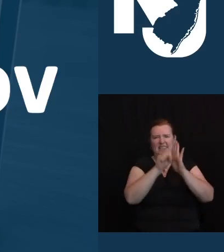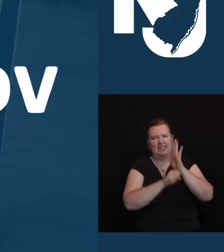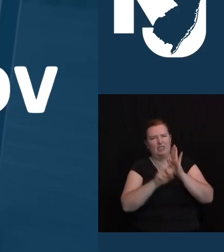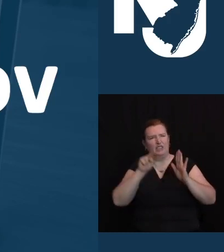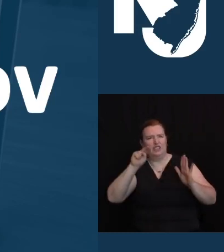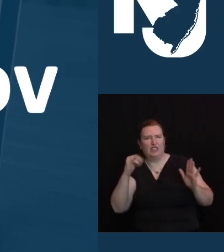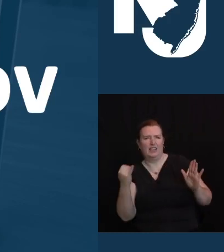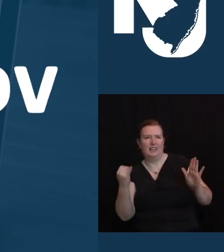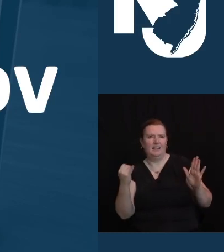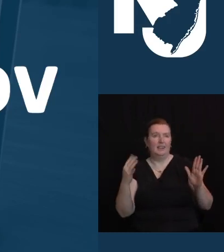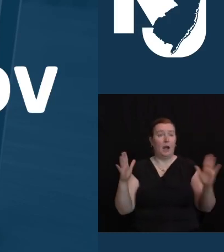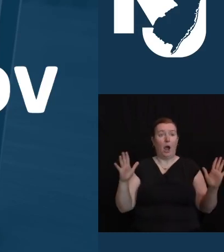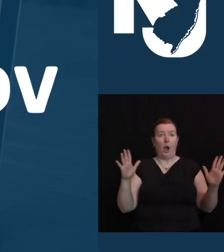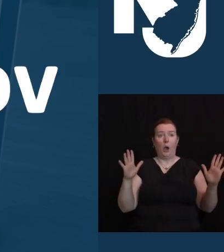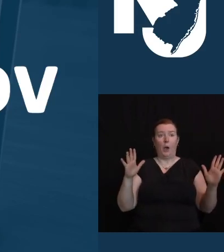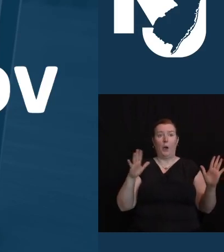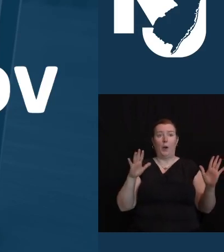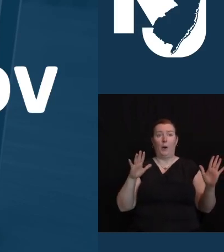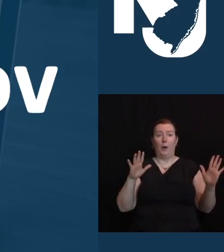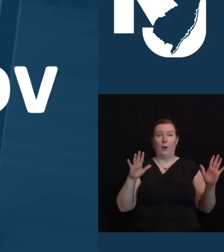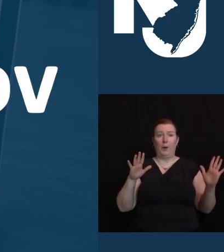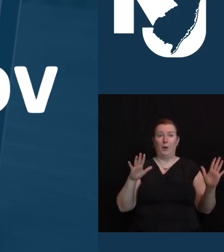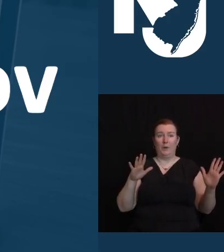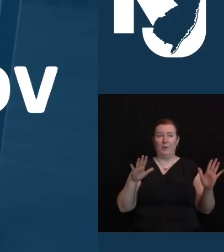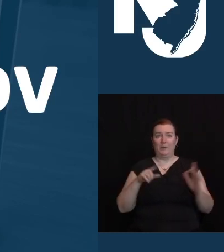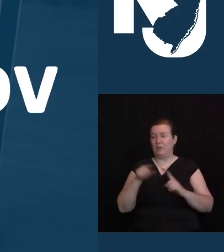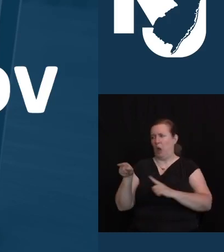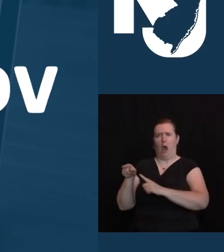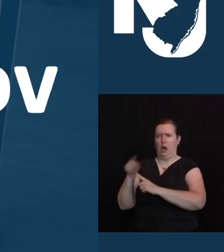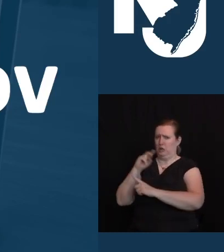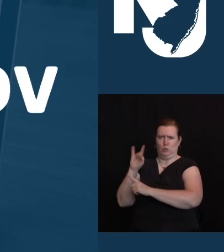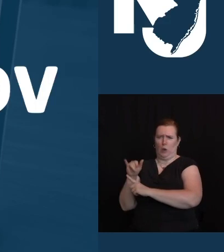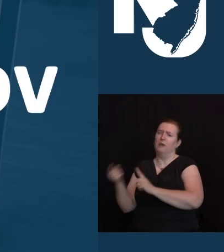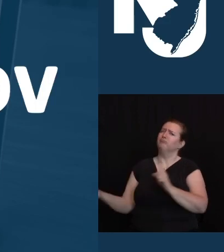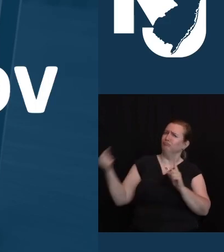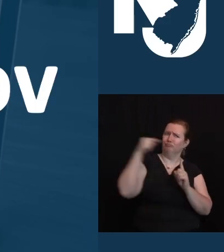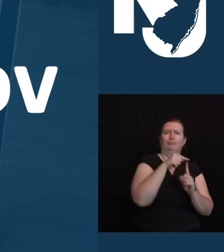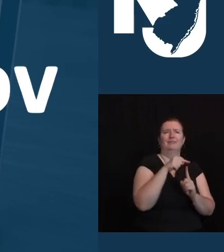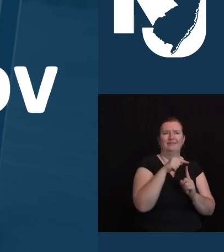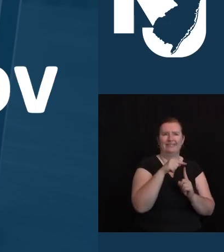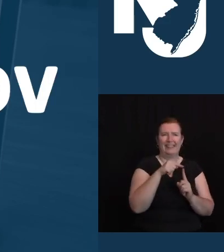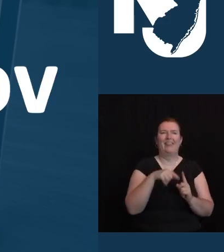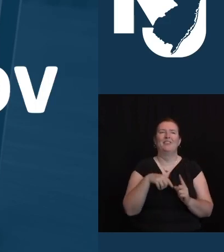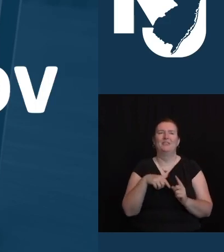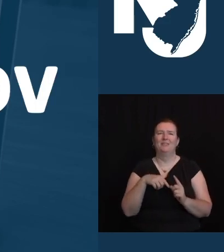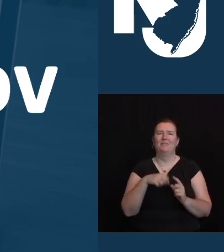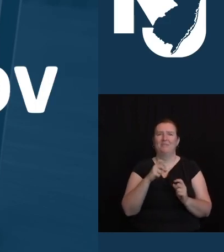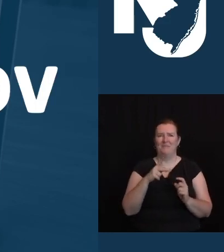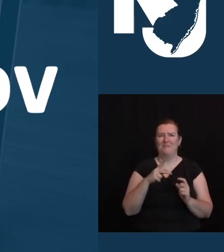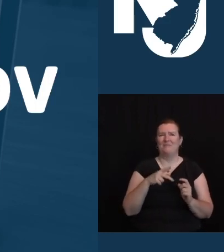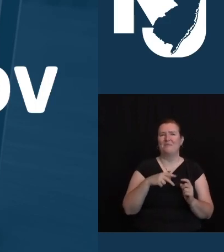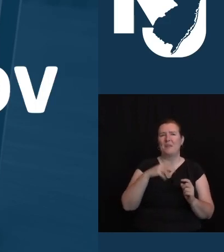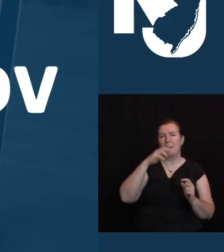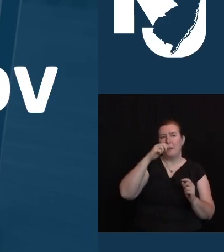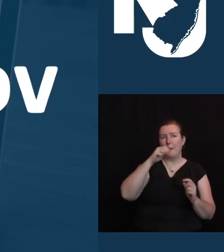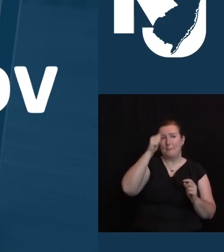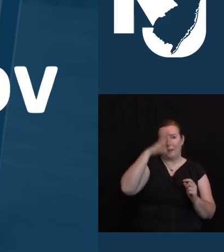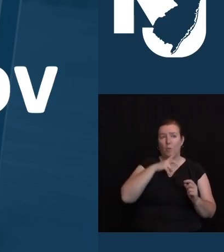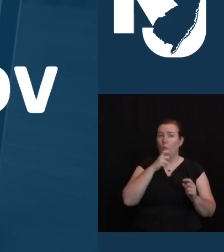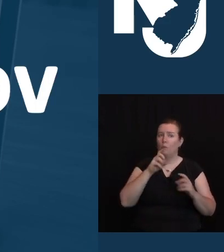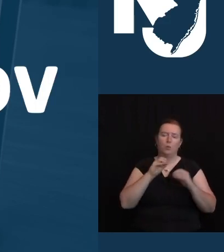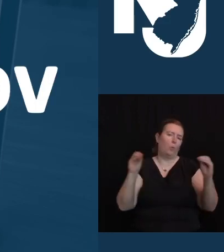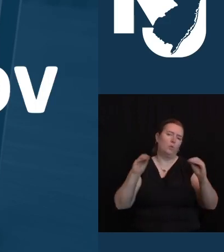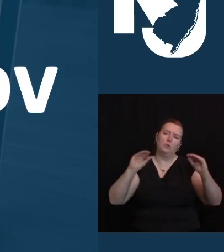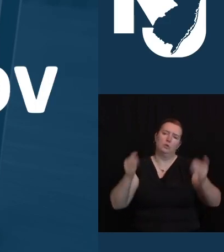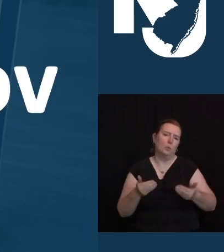yet. Does Joe need an introduction? Joe does need an introduction. Please help me welcome a man who needs an introduction. The guy to my